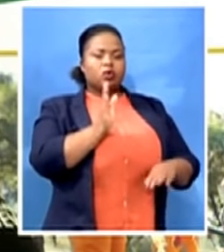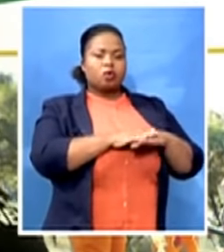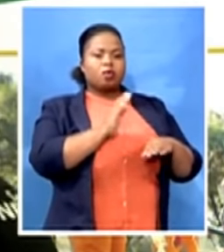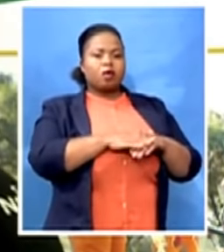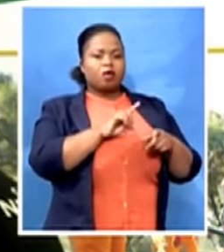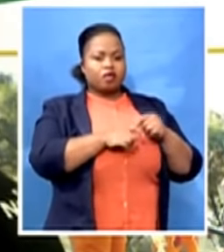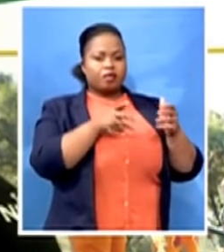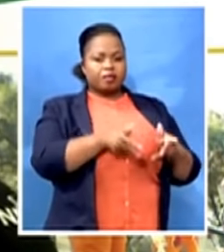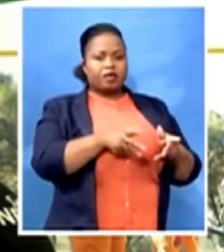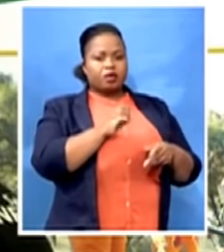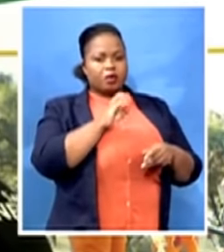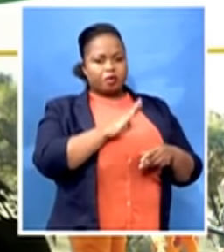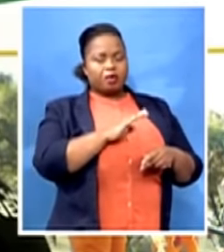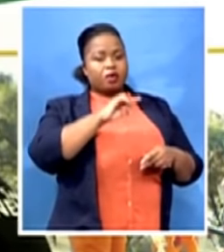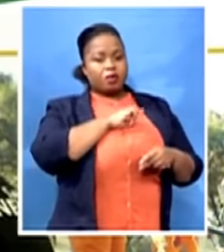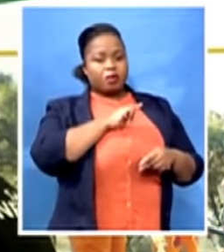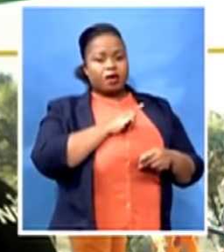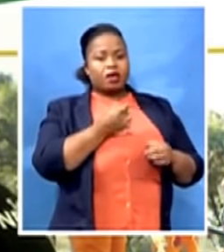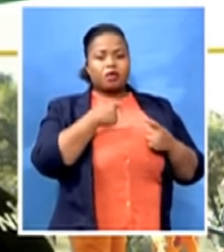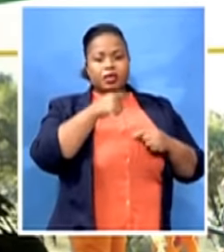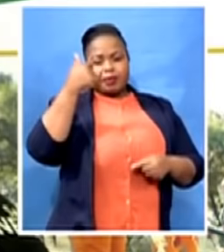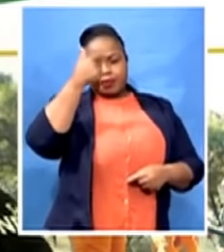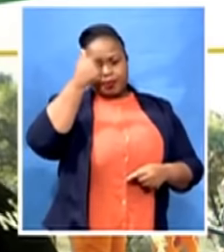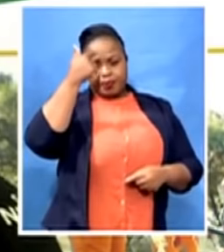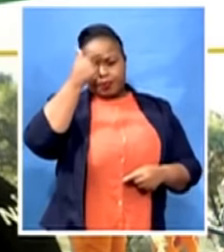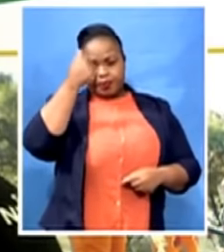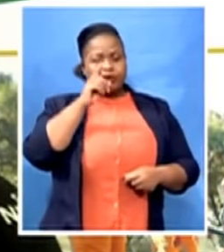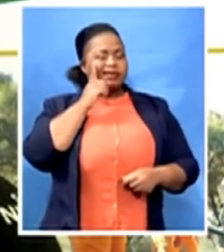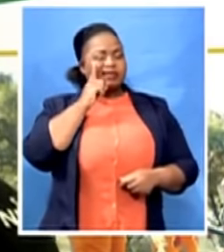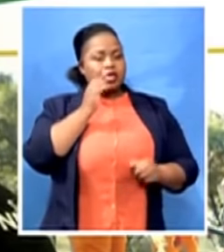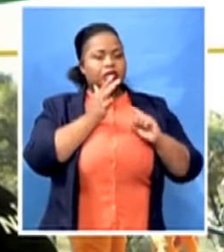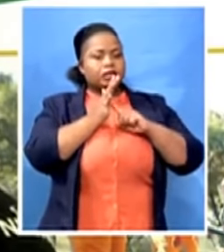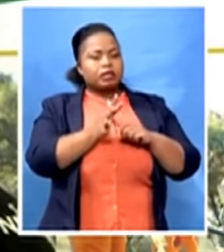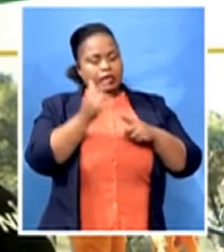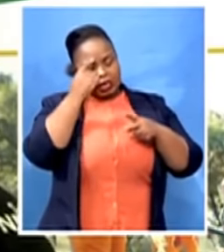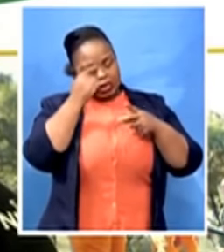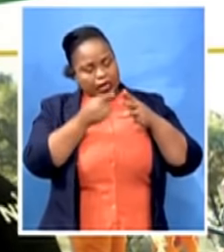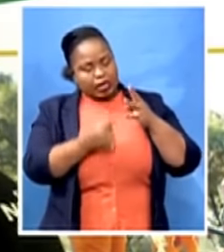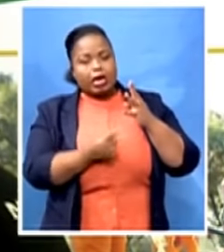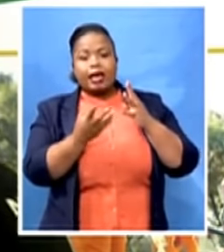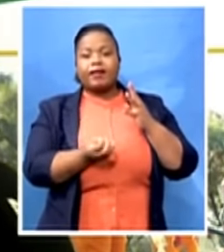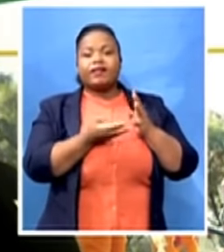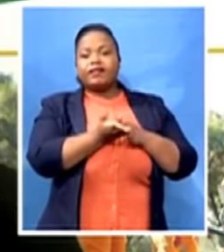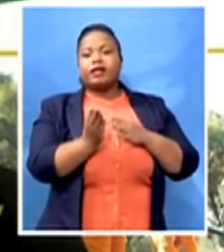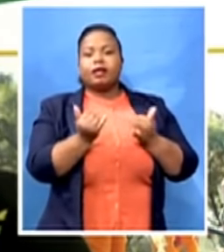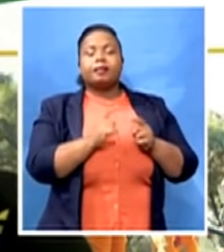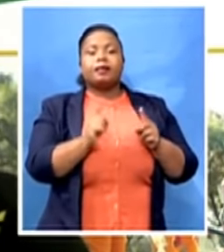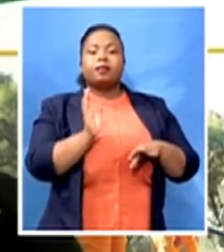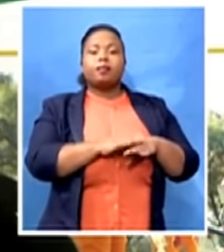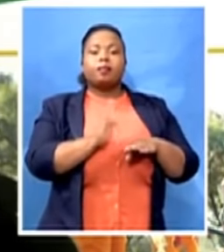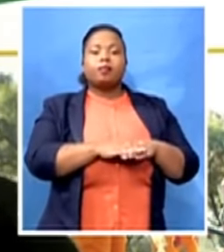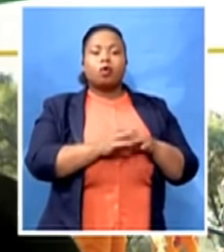screening in our township, but then the cases that we are finding recently are cases that would be in the admission